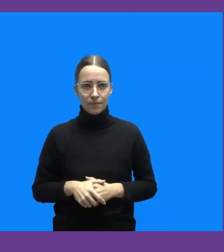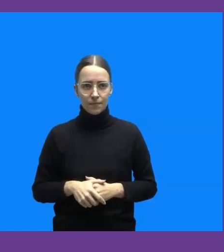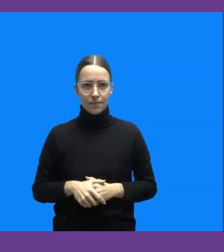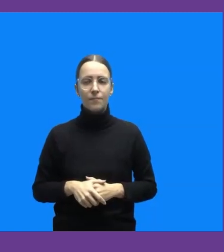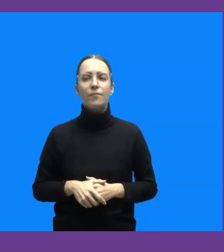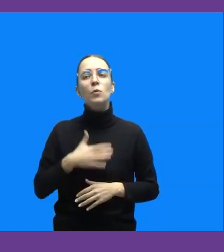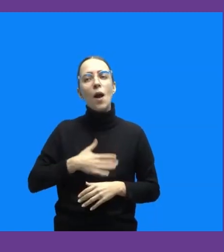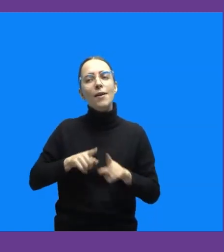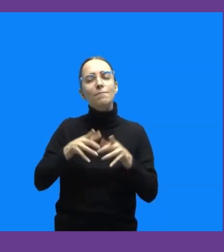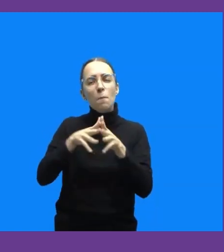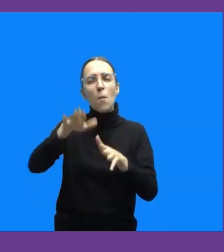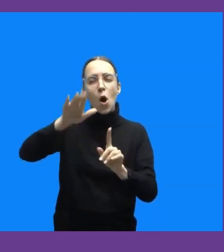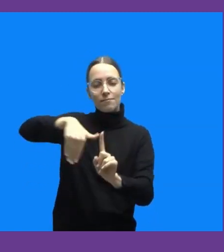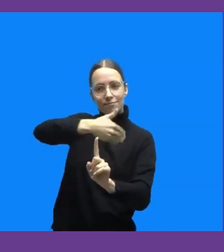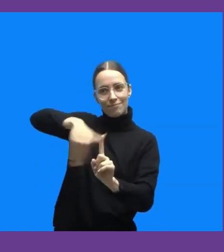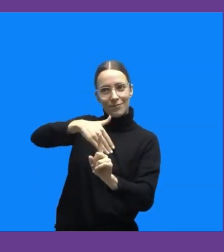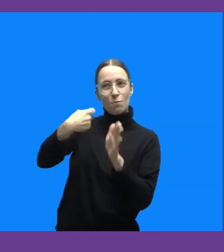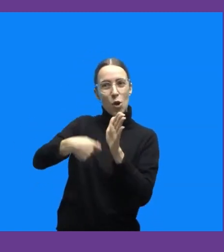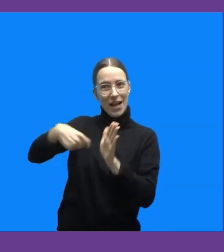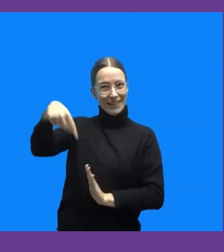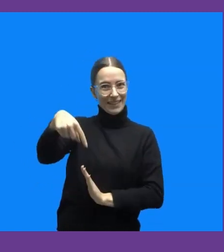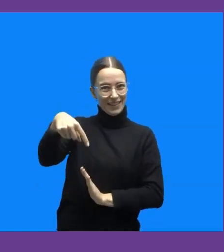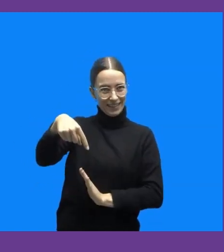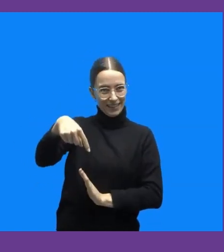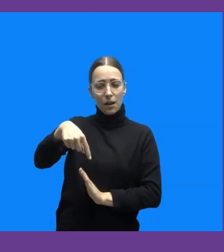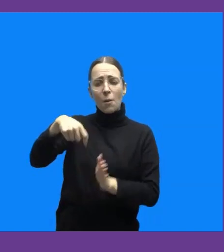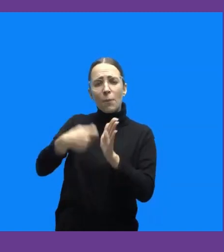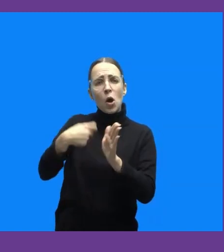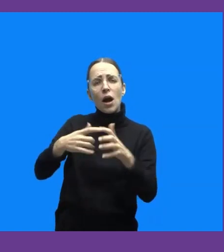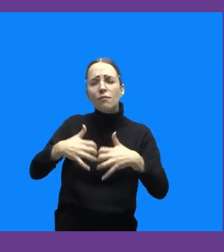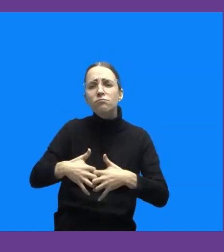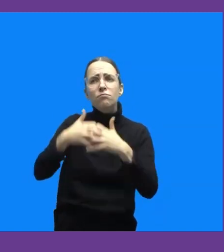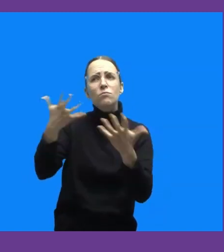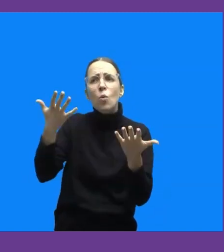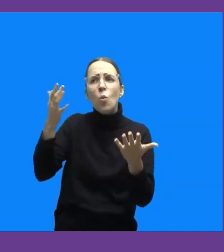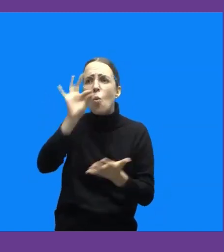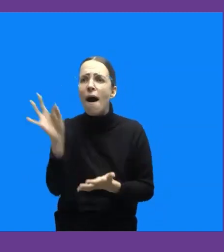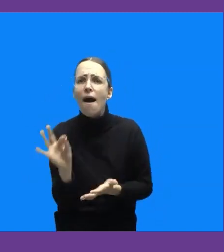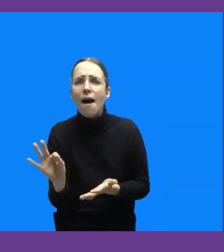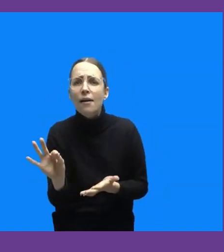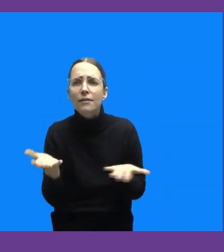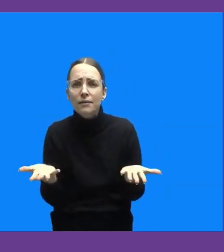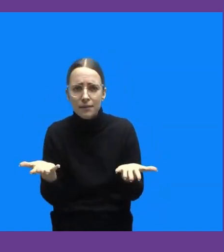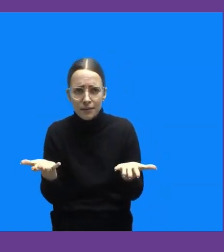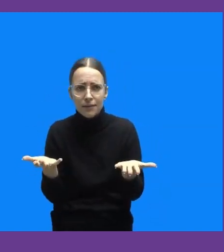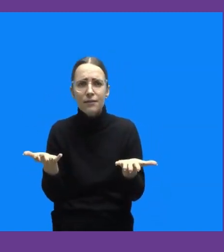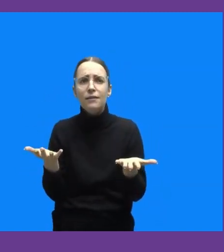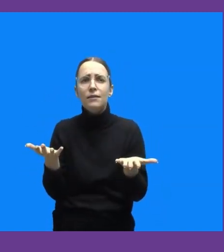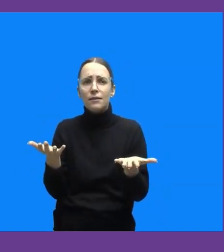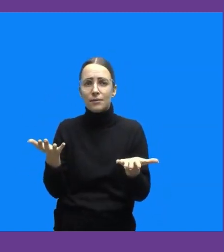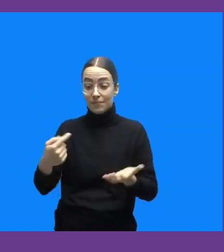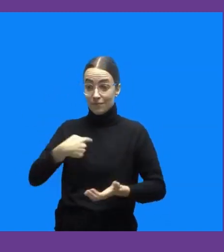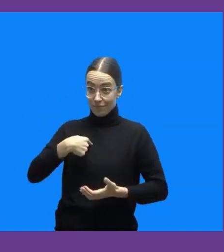was important. And the truth is that I work in Fundación 11, Spain. It's an organization that